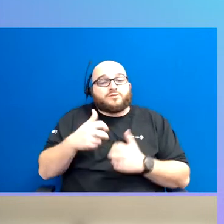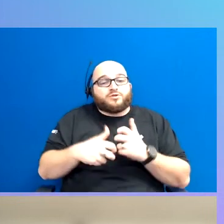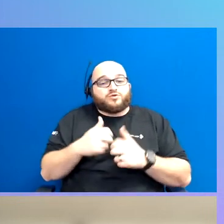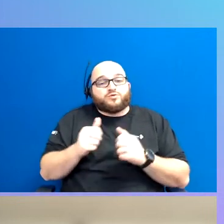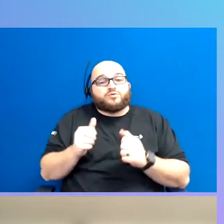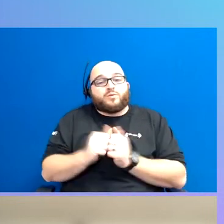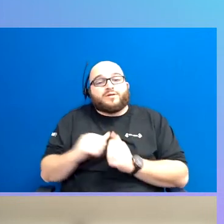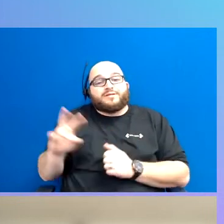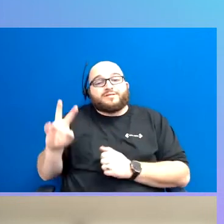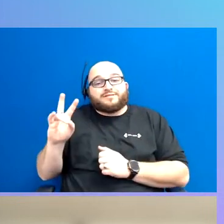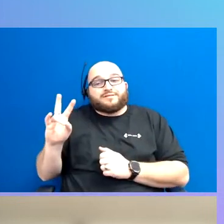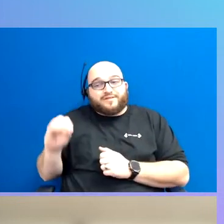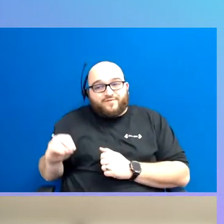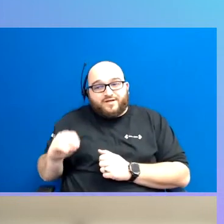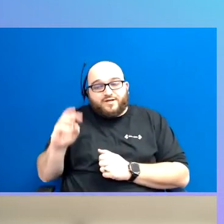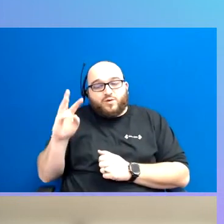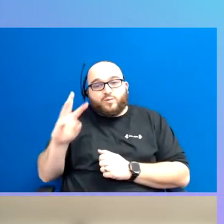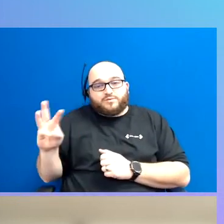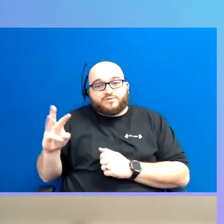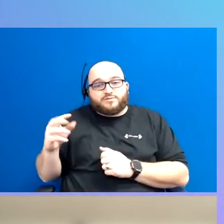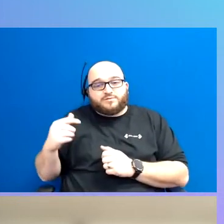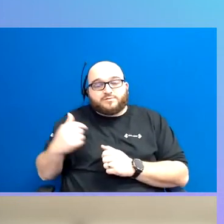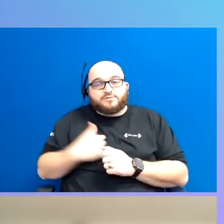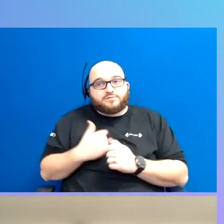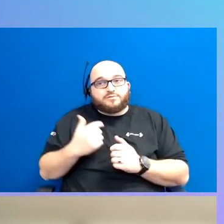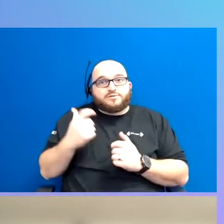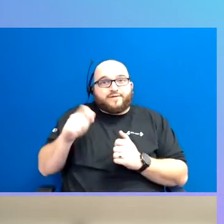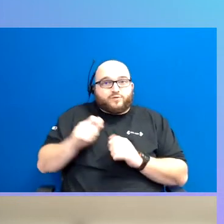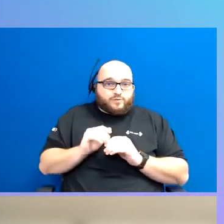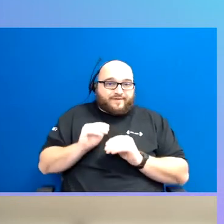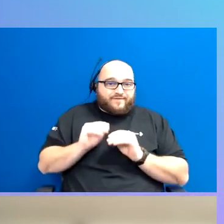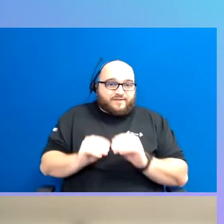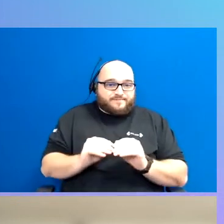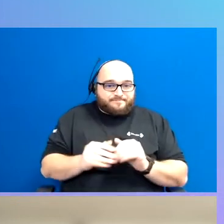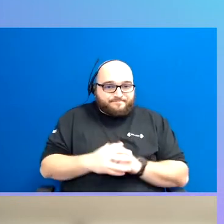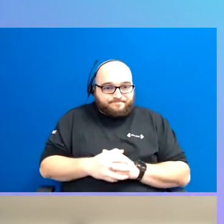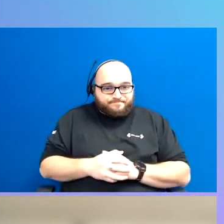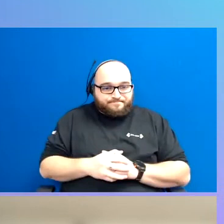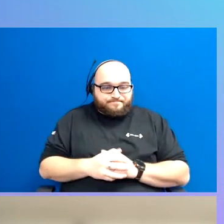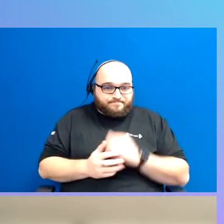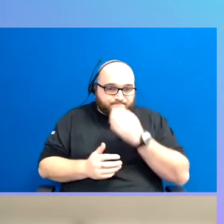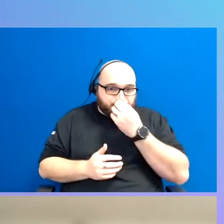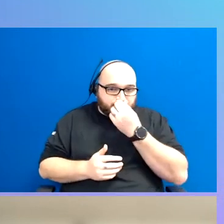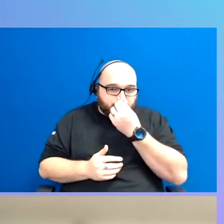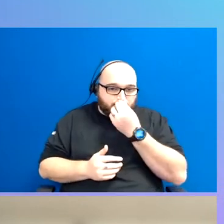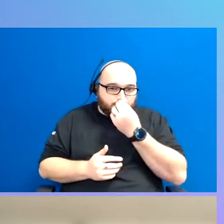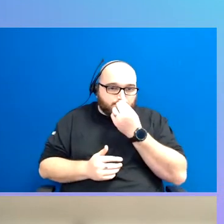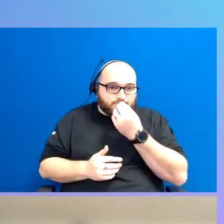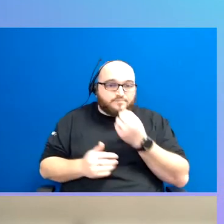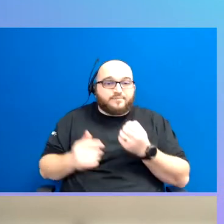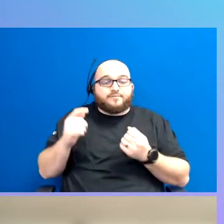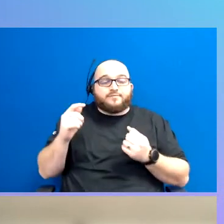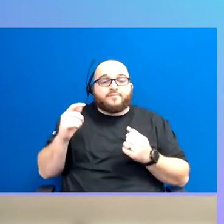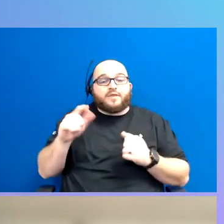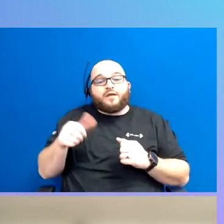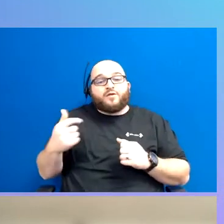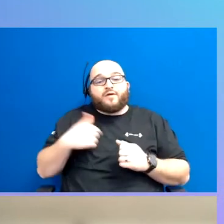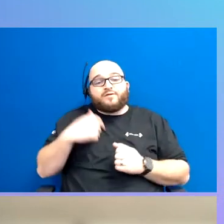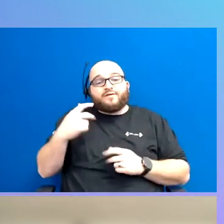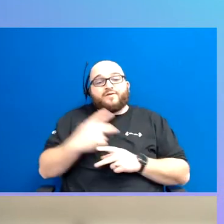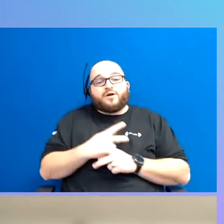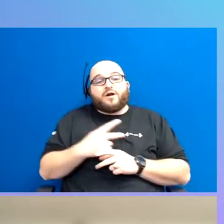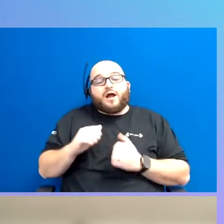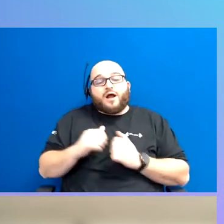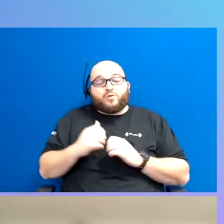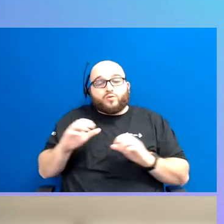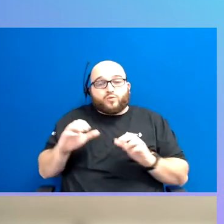of issues, quite a scary amount to fix. I also need, as part of the enablement, to roll out the tools. So to 400 plus